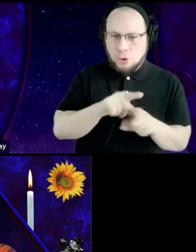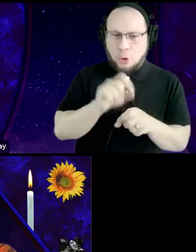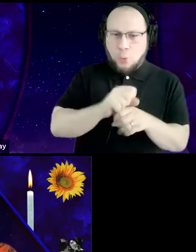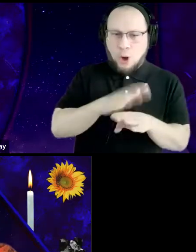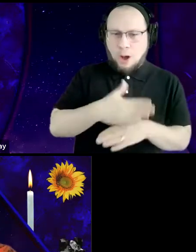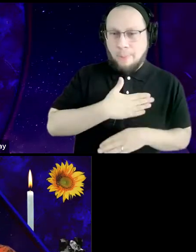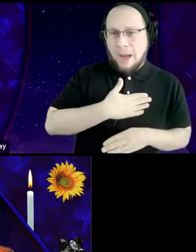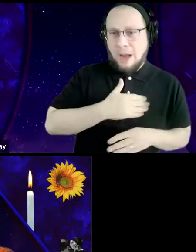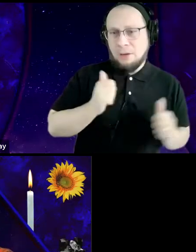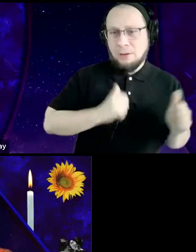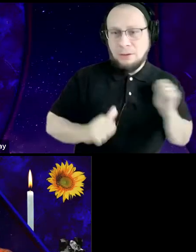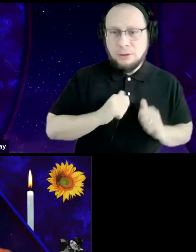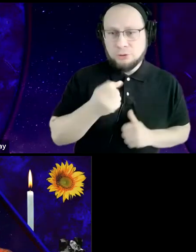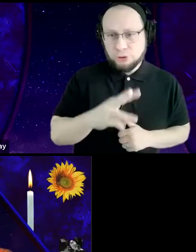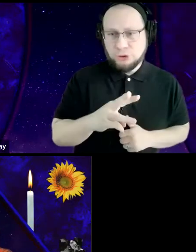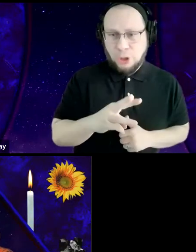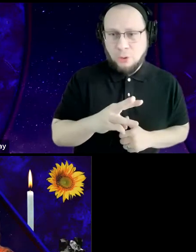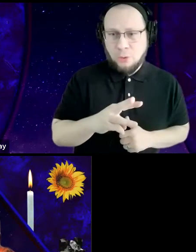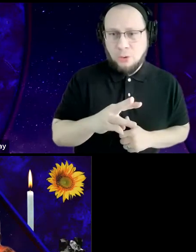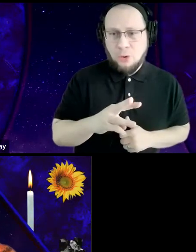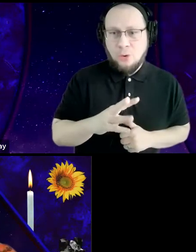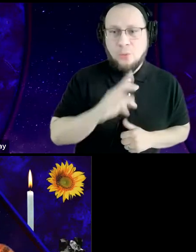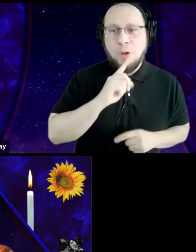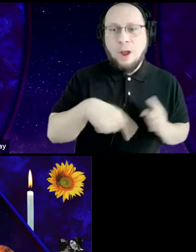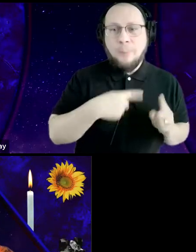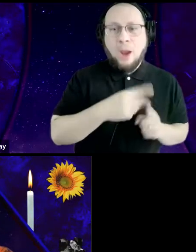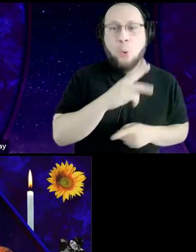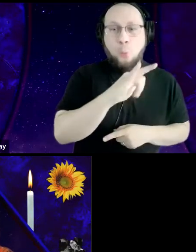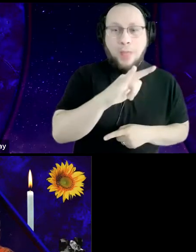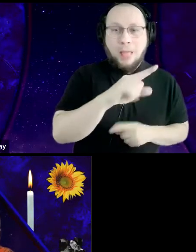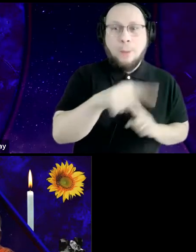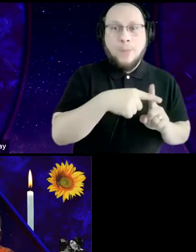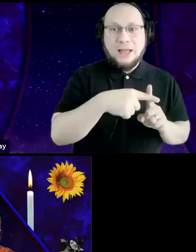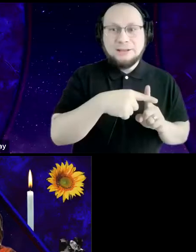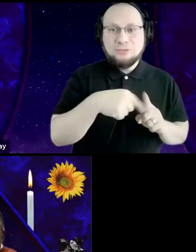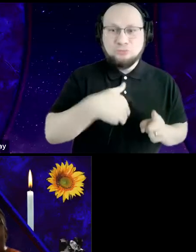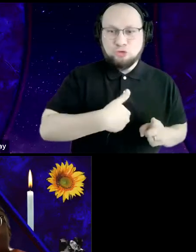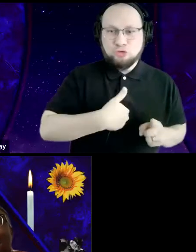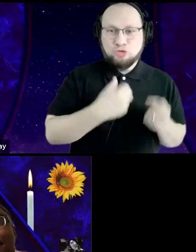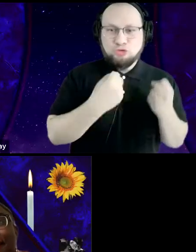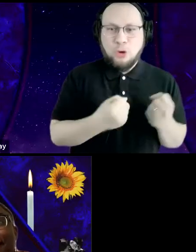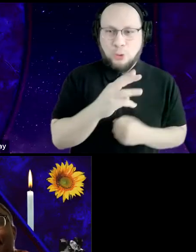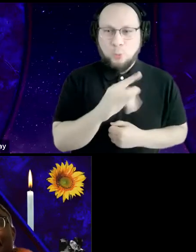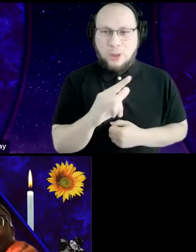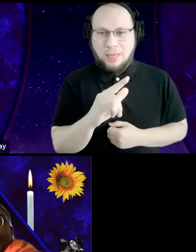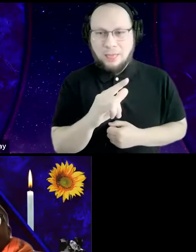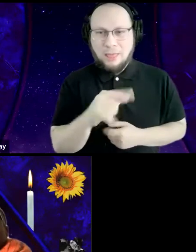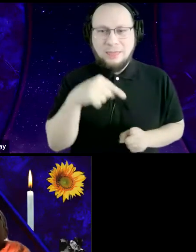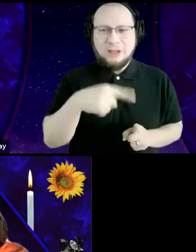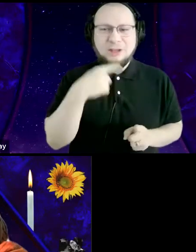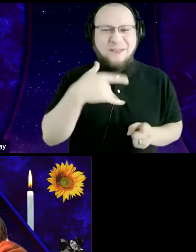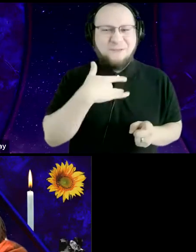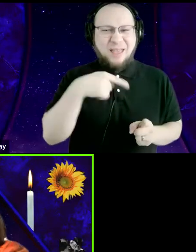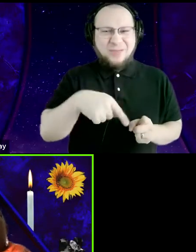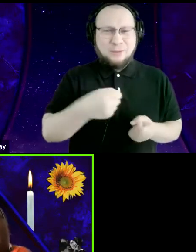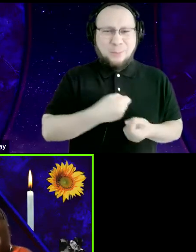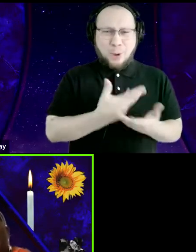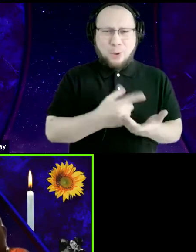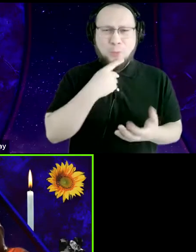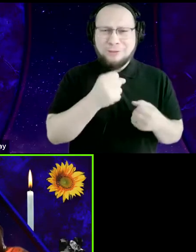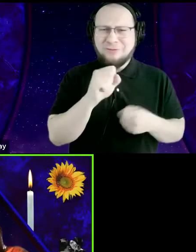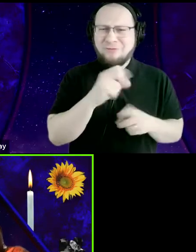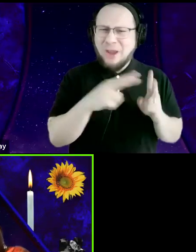that's about Will and Will, basically. So this is like, it's so sexual. It's